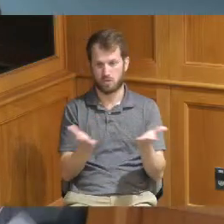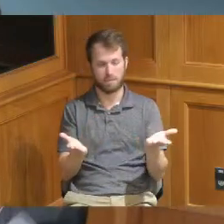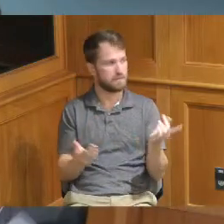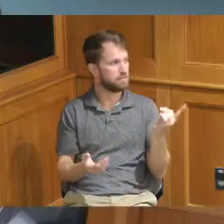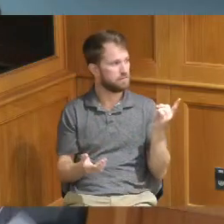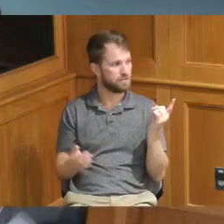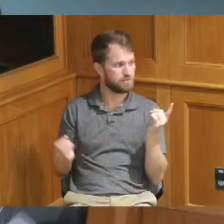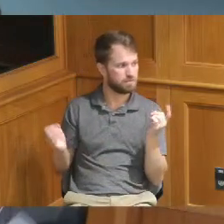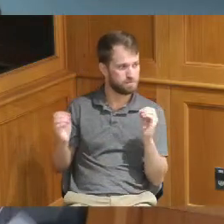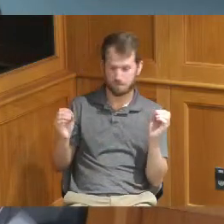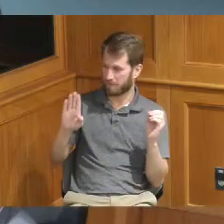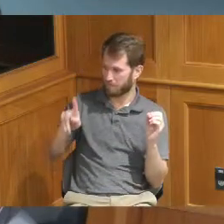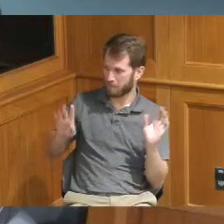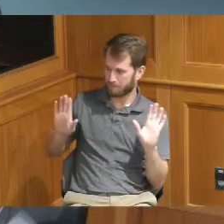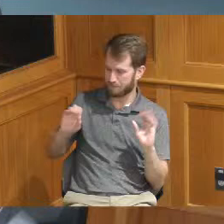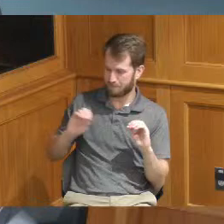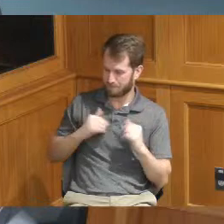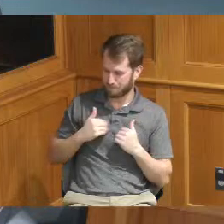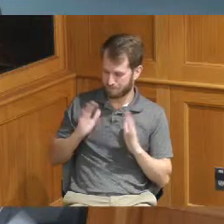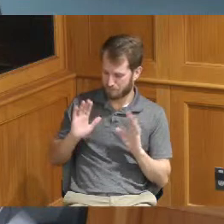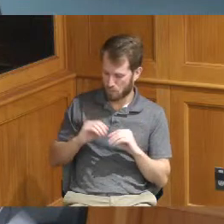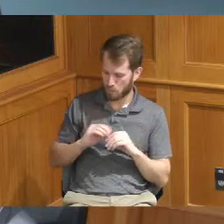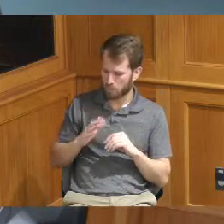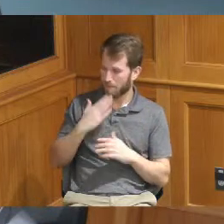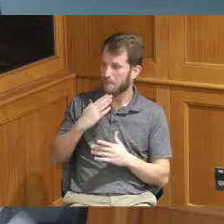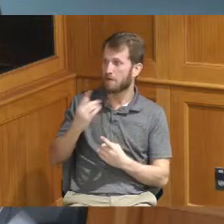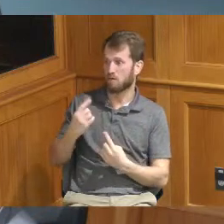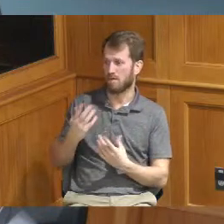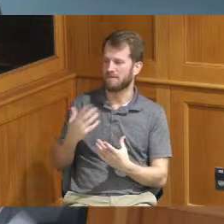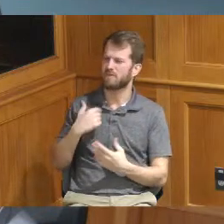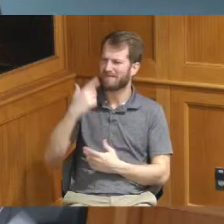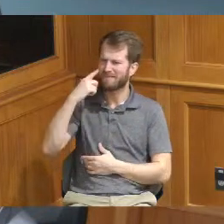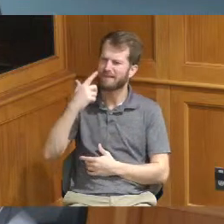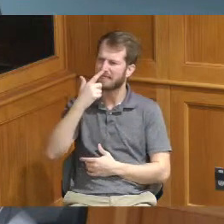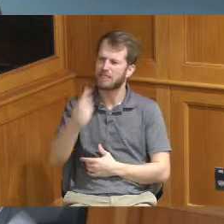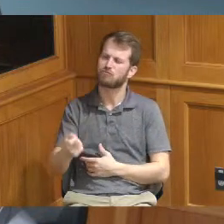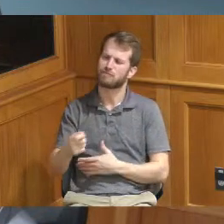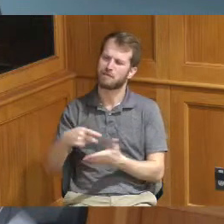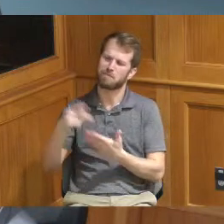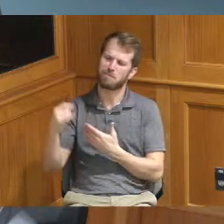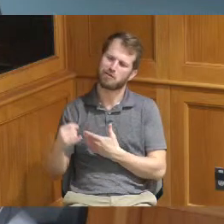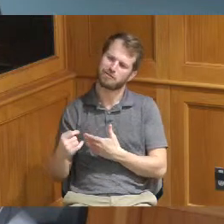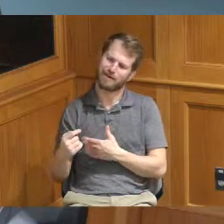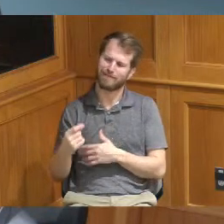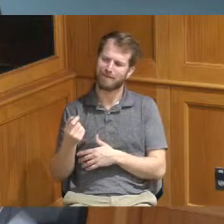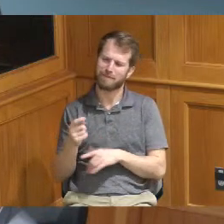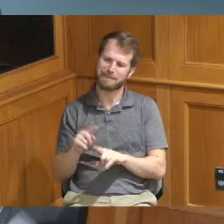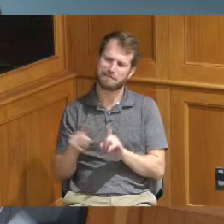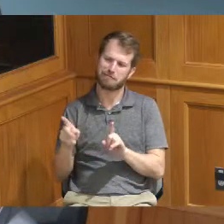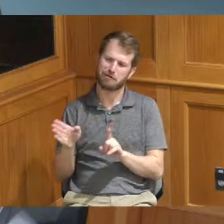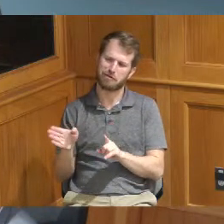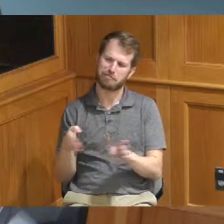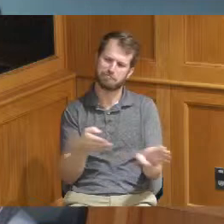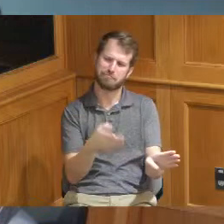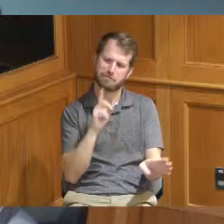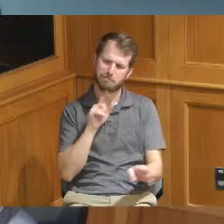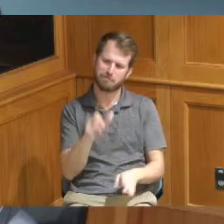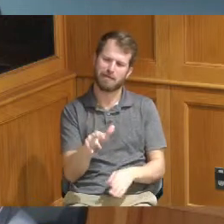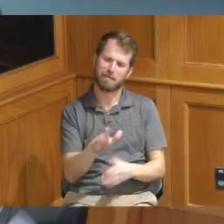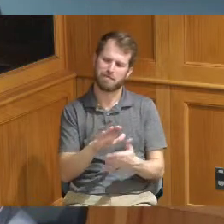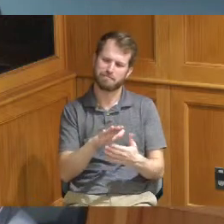don't have any questions. Thank you again for being here. I think this is a really interesting project, kind of a different direction for that part of